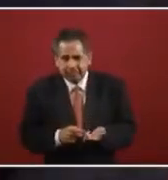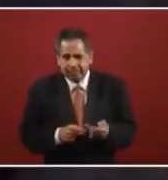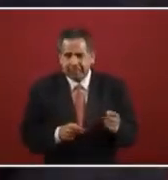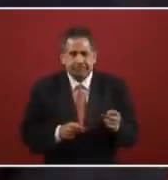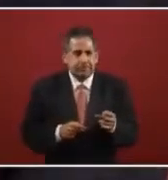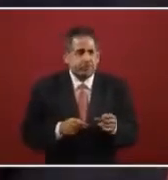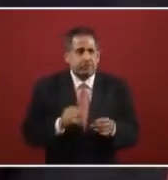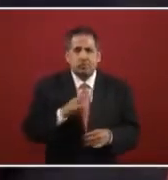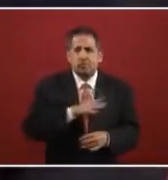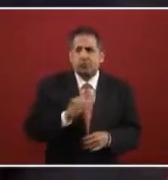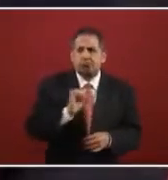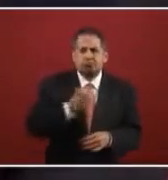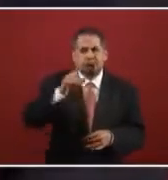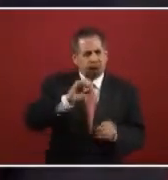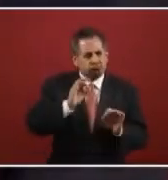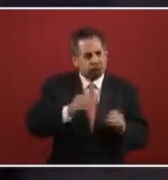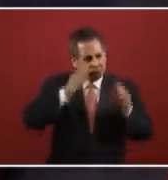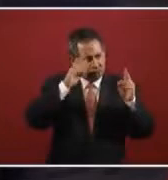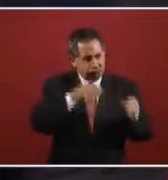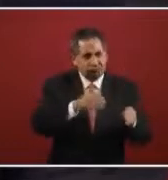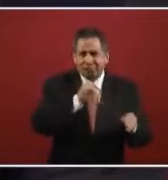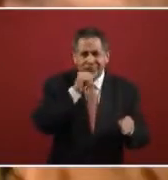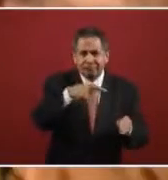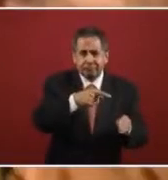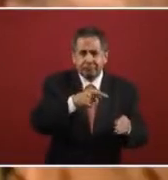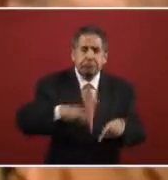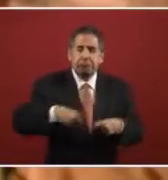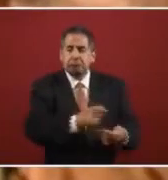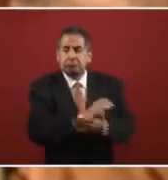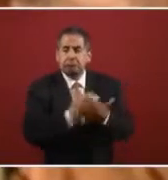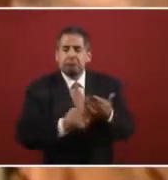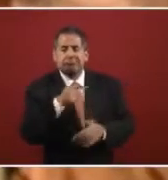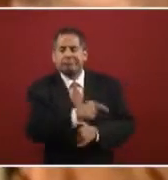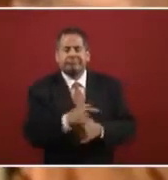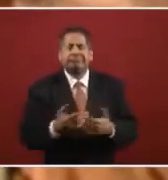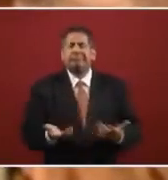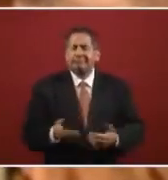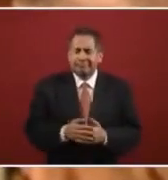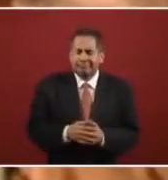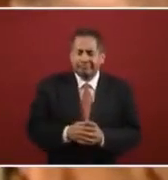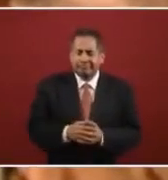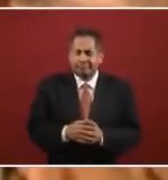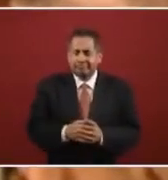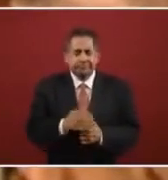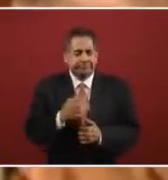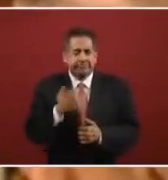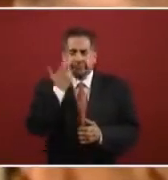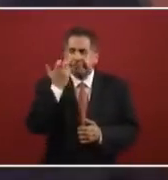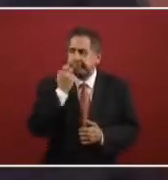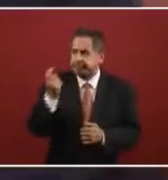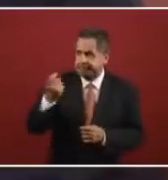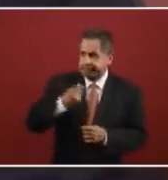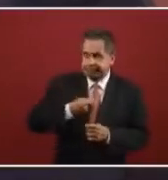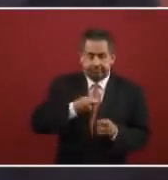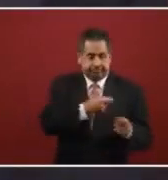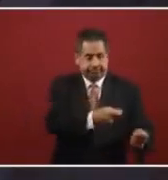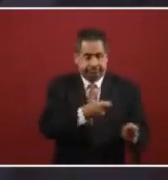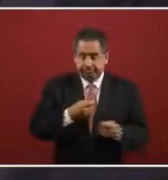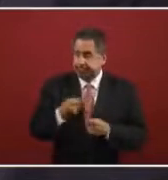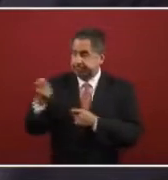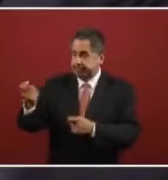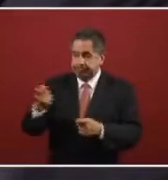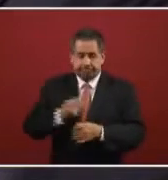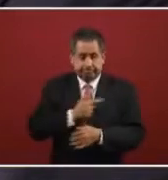not even that specialized in that area, sino but just a intermediarios que eran intermediaries influyentes. that